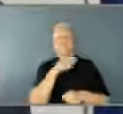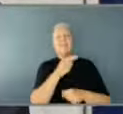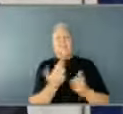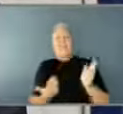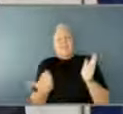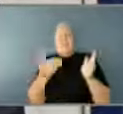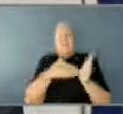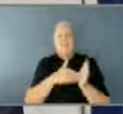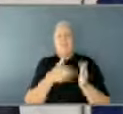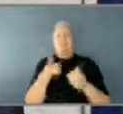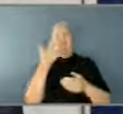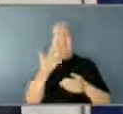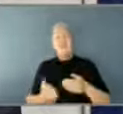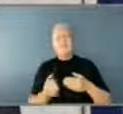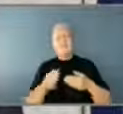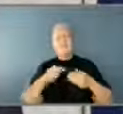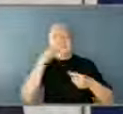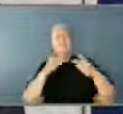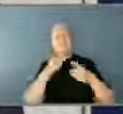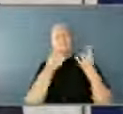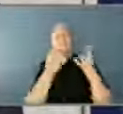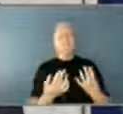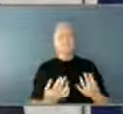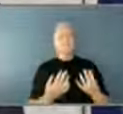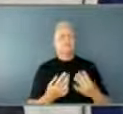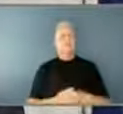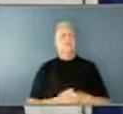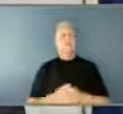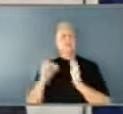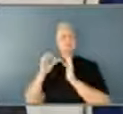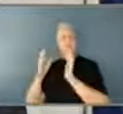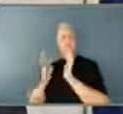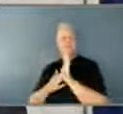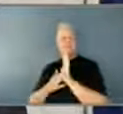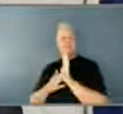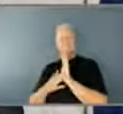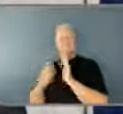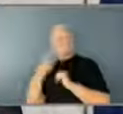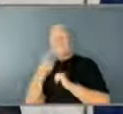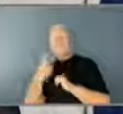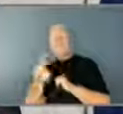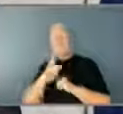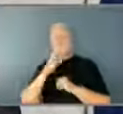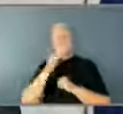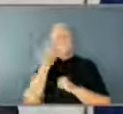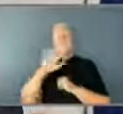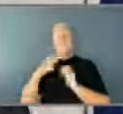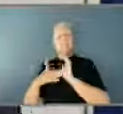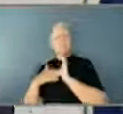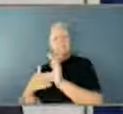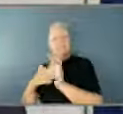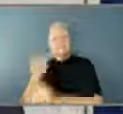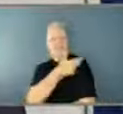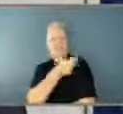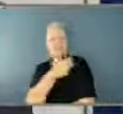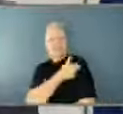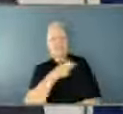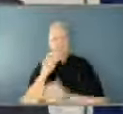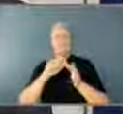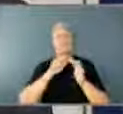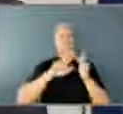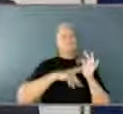that which was already in place. As the Prime Minister said, a total of 150 million vaccines, 20 million Pfizer, 53.8